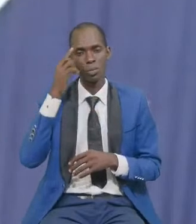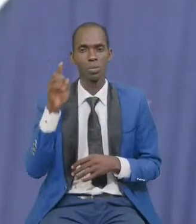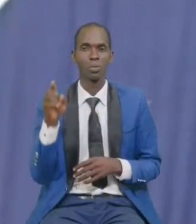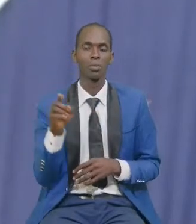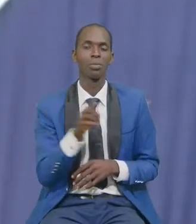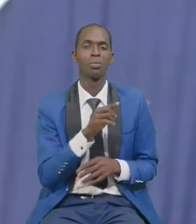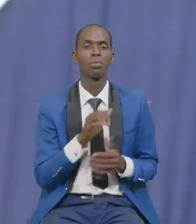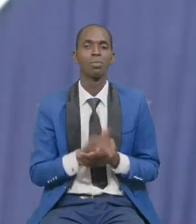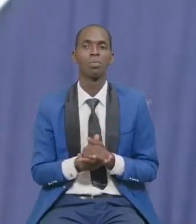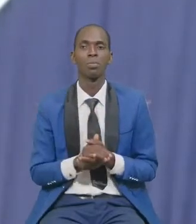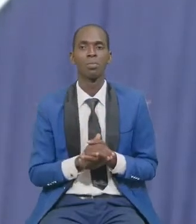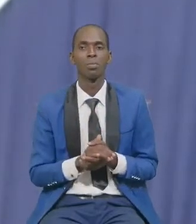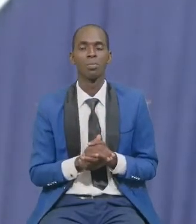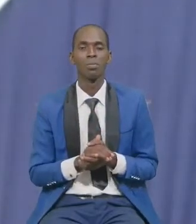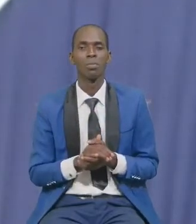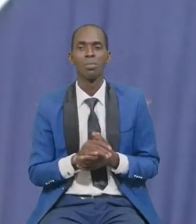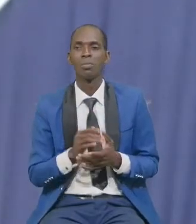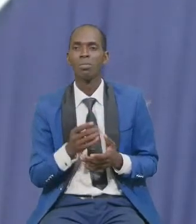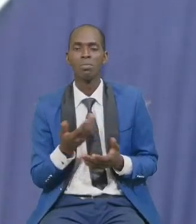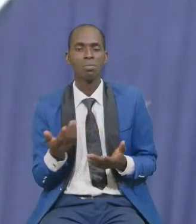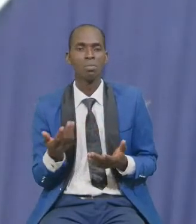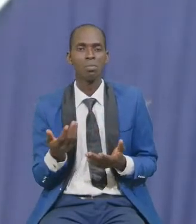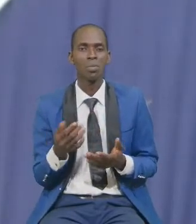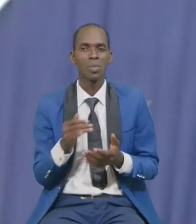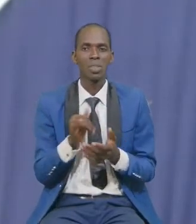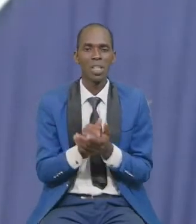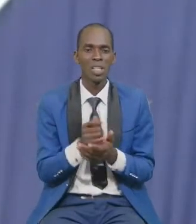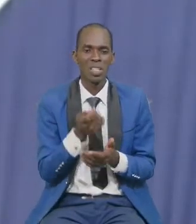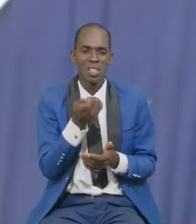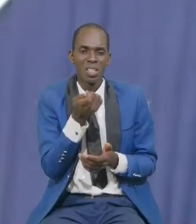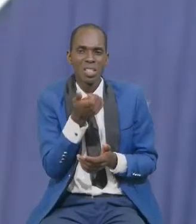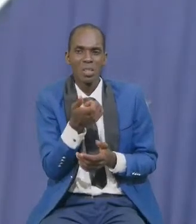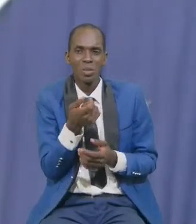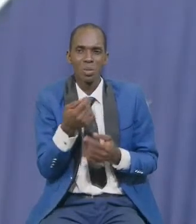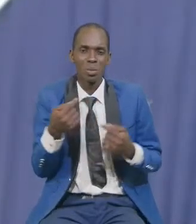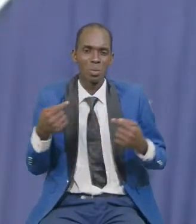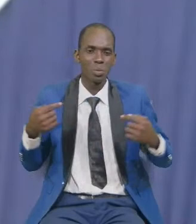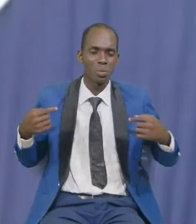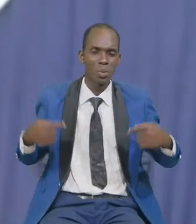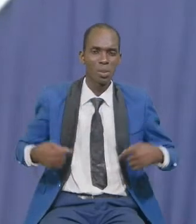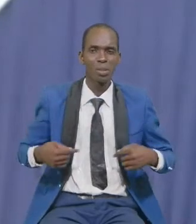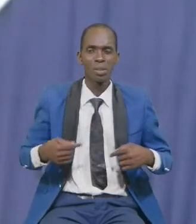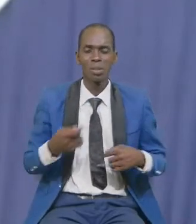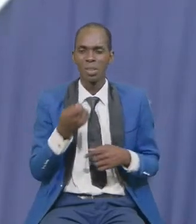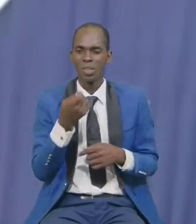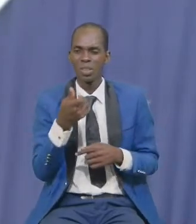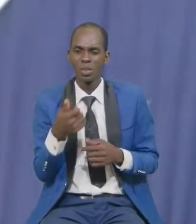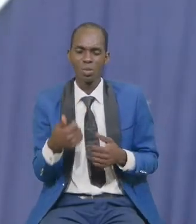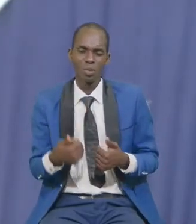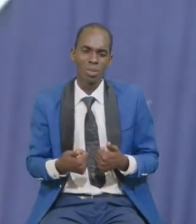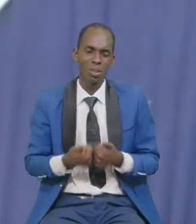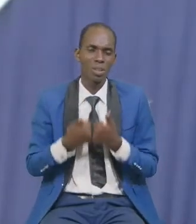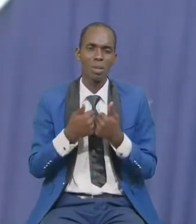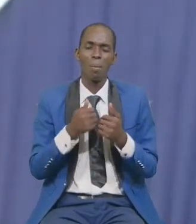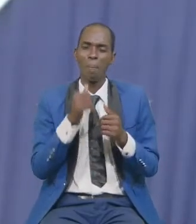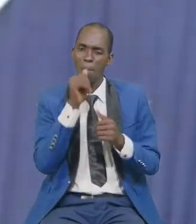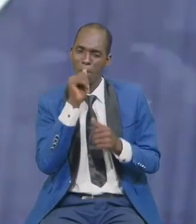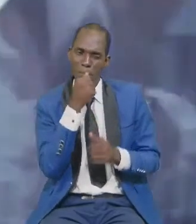Bear little pain for him. Bear the little challenge for him.